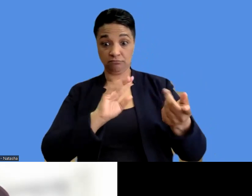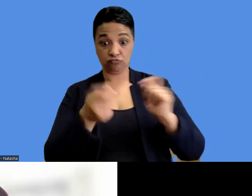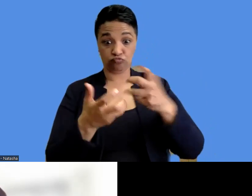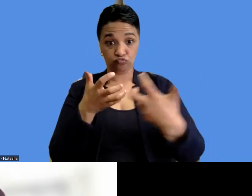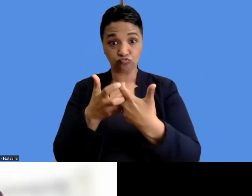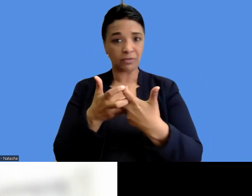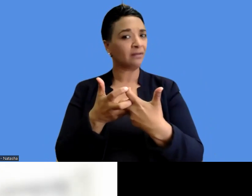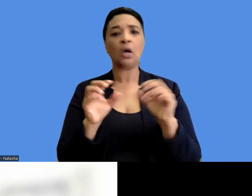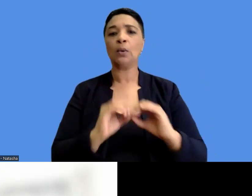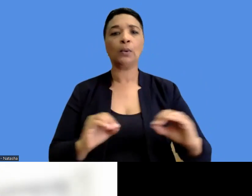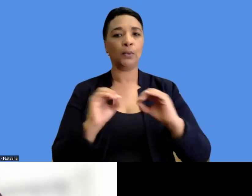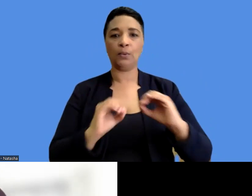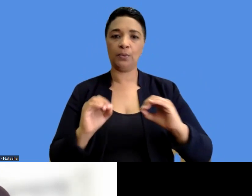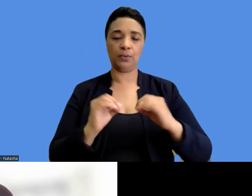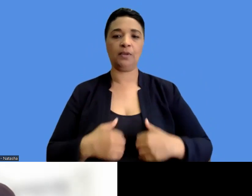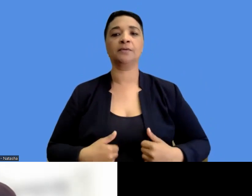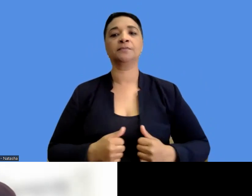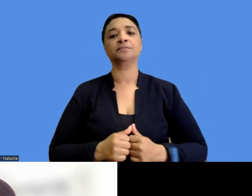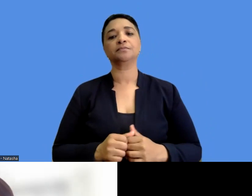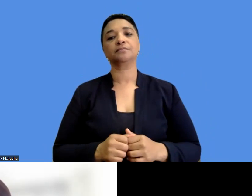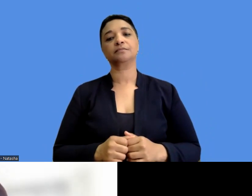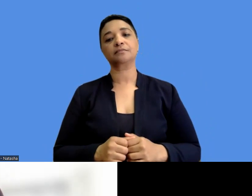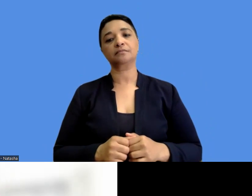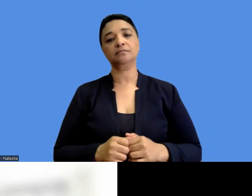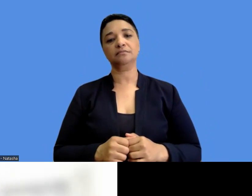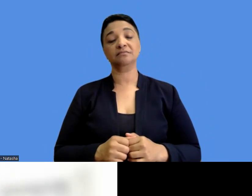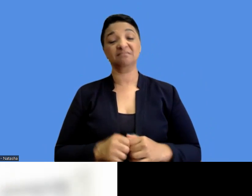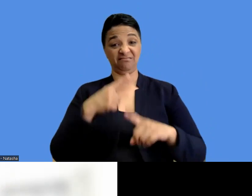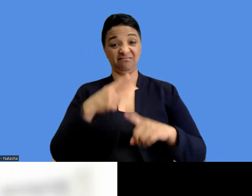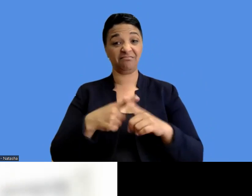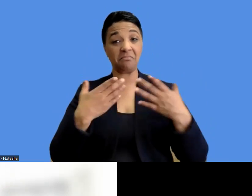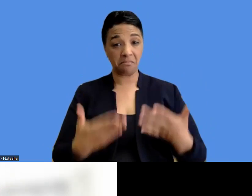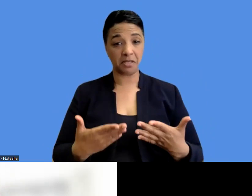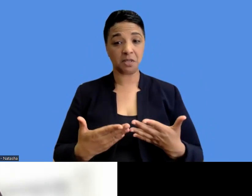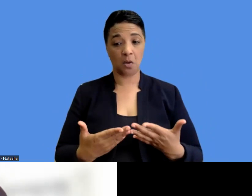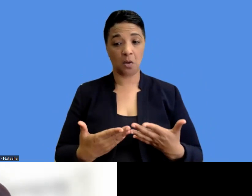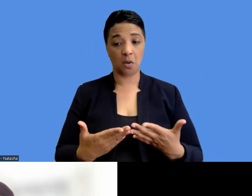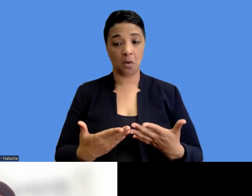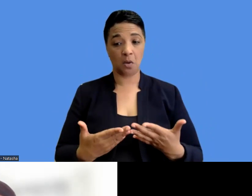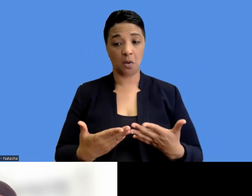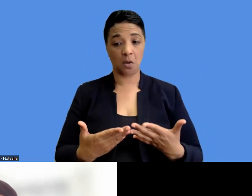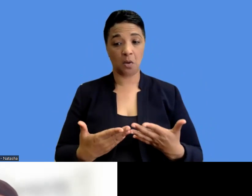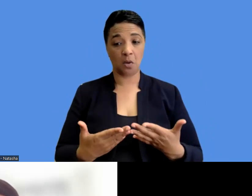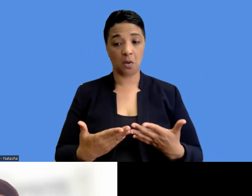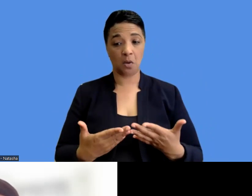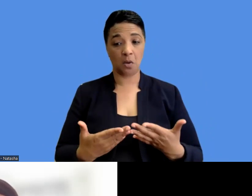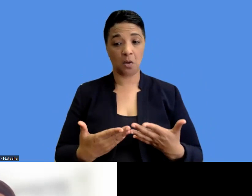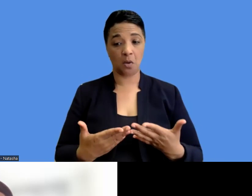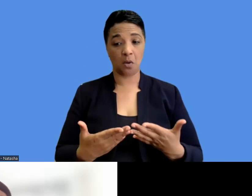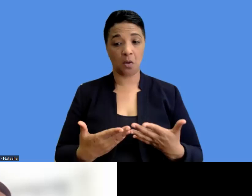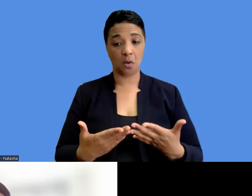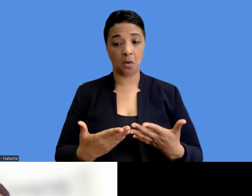Added to this, with the funding cuts that the sector is facing and the goal to streamline processes at the